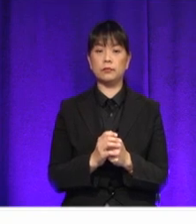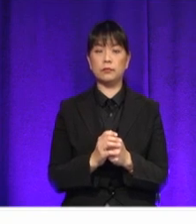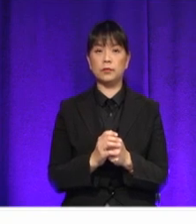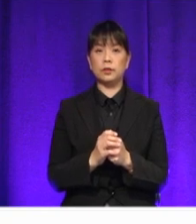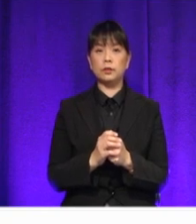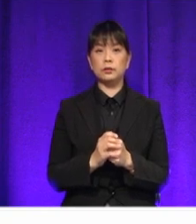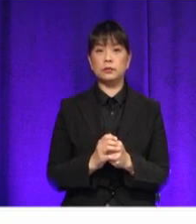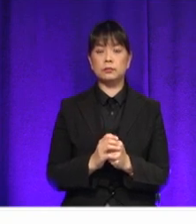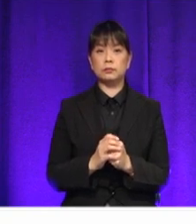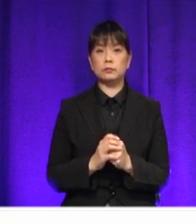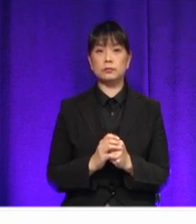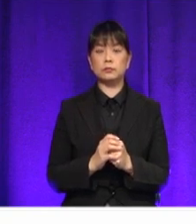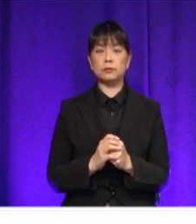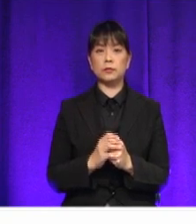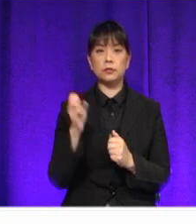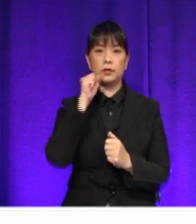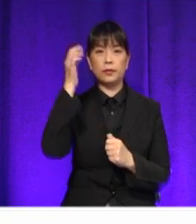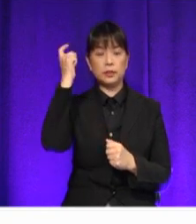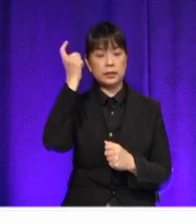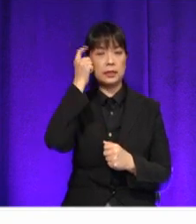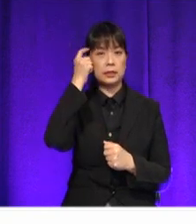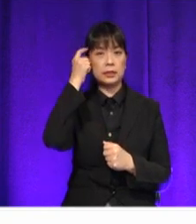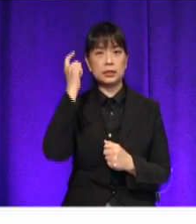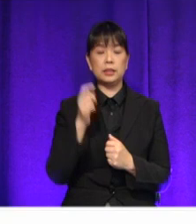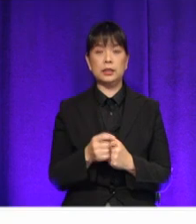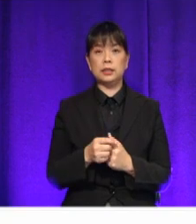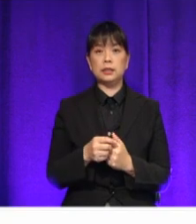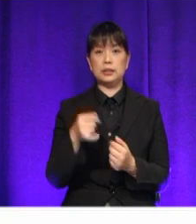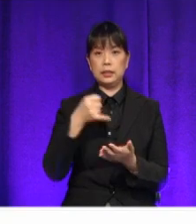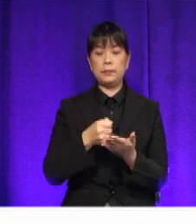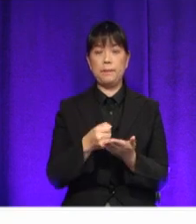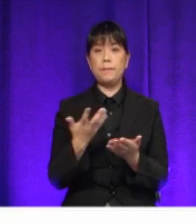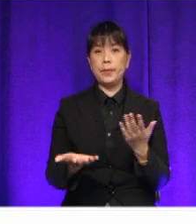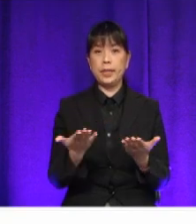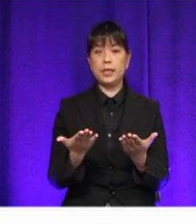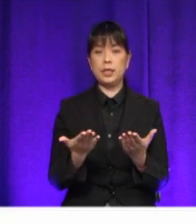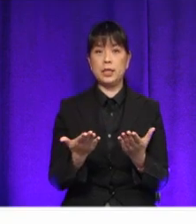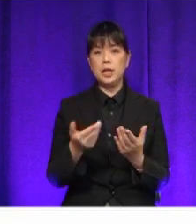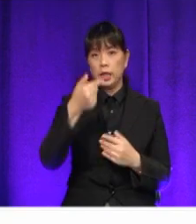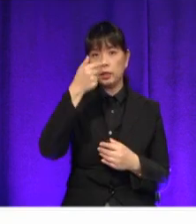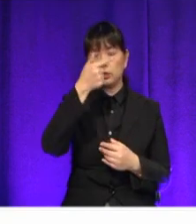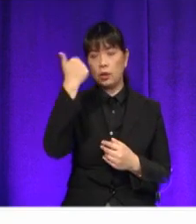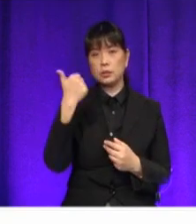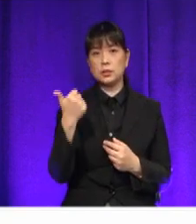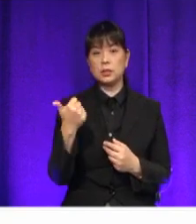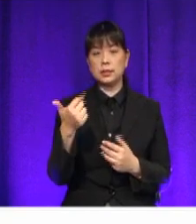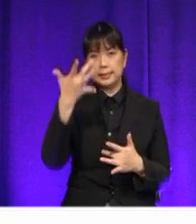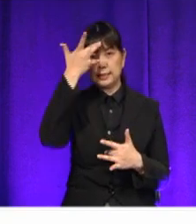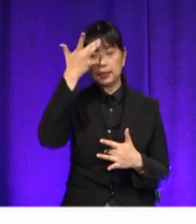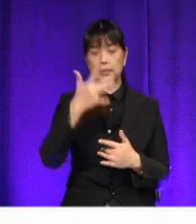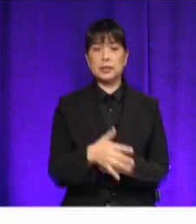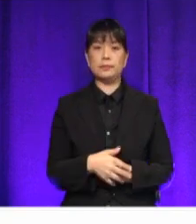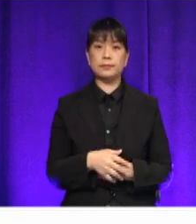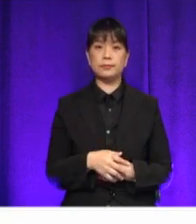just now, I think it may actually cause the diseases. Because I've seen diseases like this on the internet,